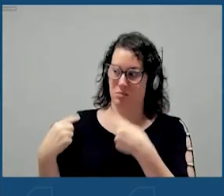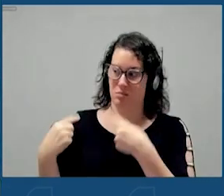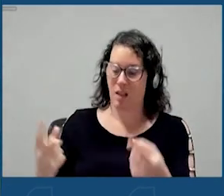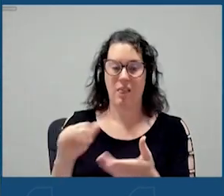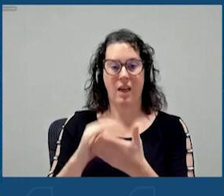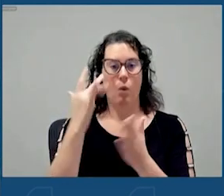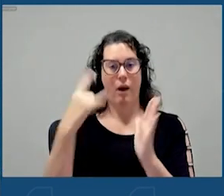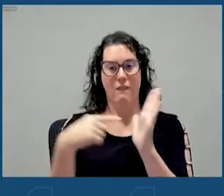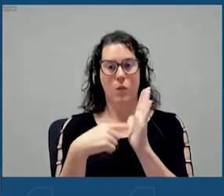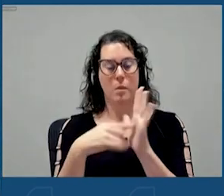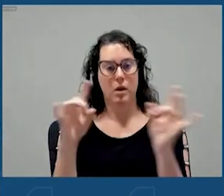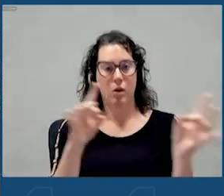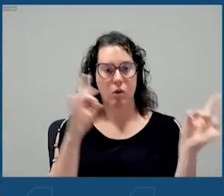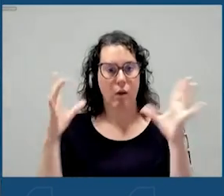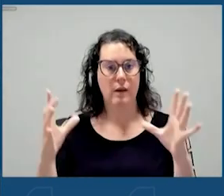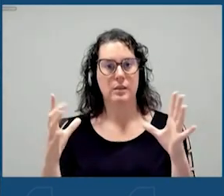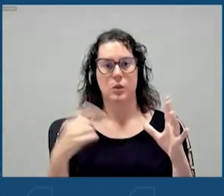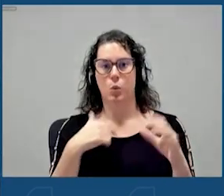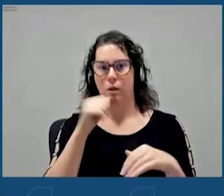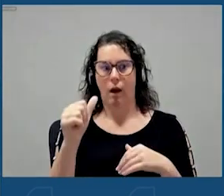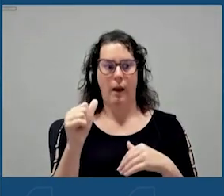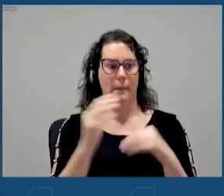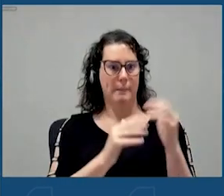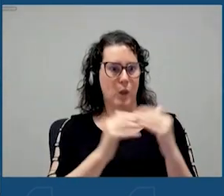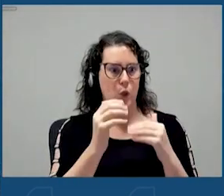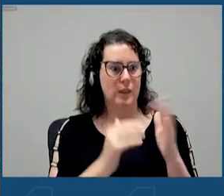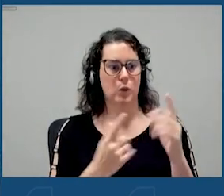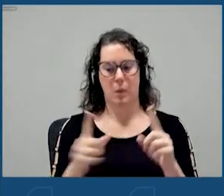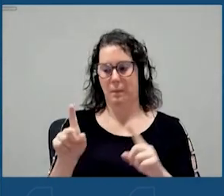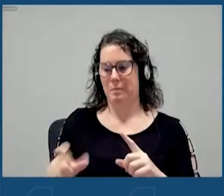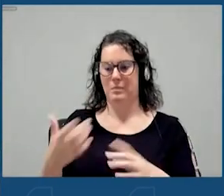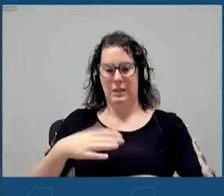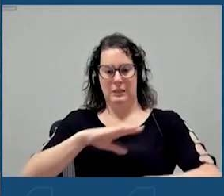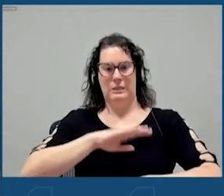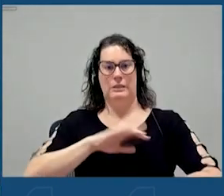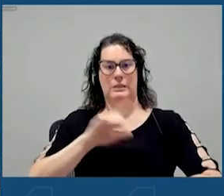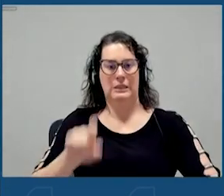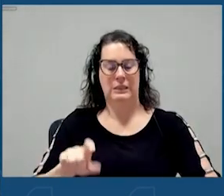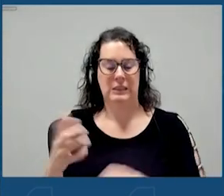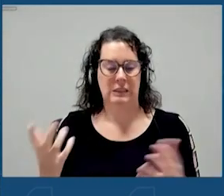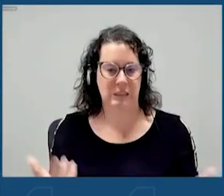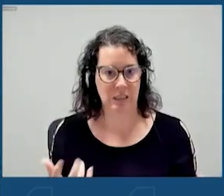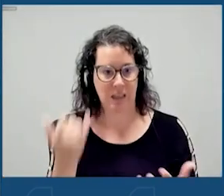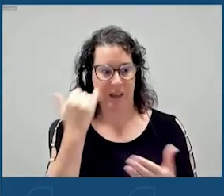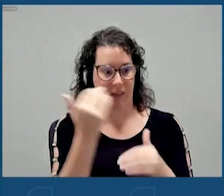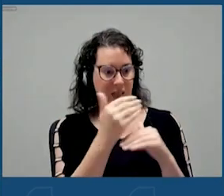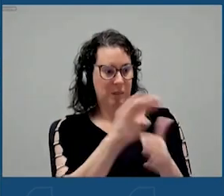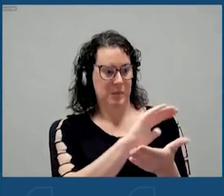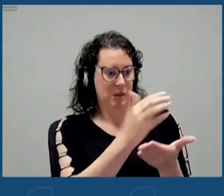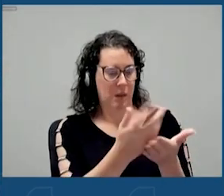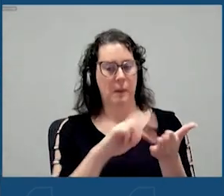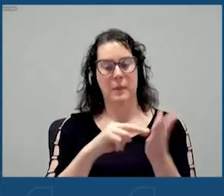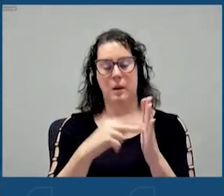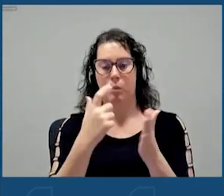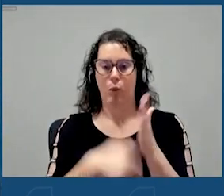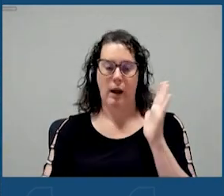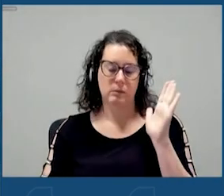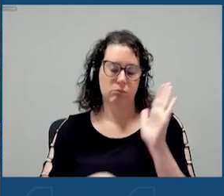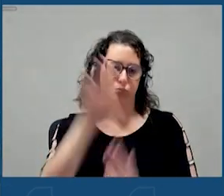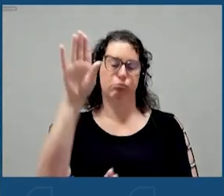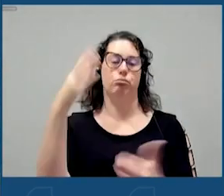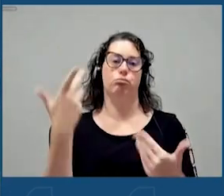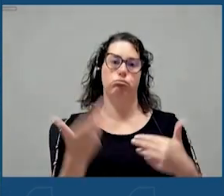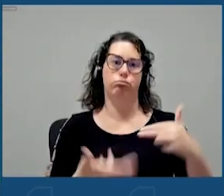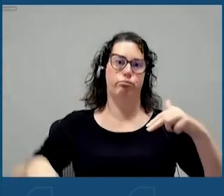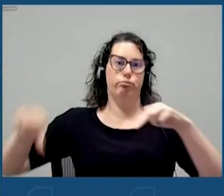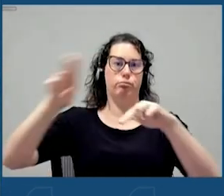We're not building the supply to meet the demand, and when you have limited supply, the prices go up, and that's what we've seen from